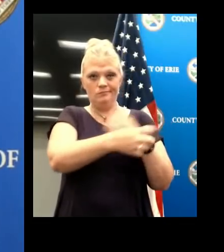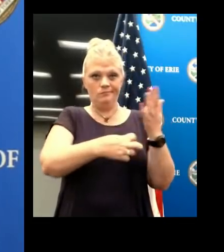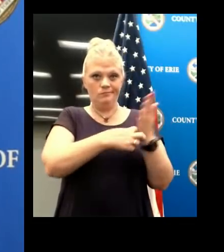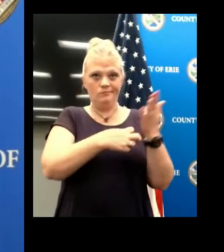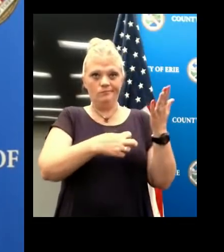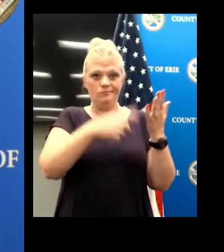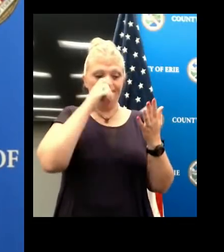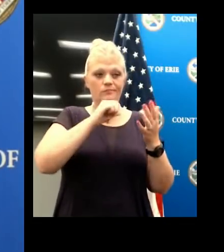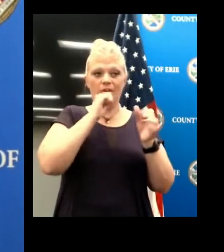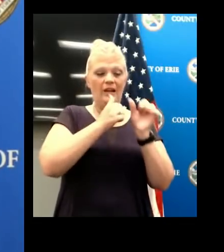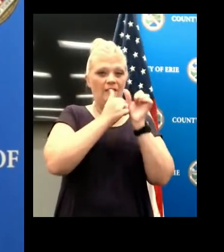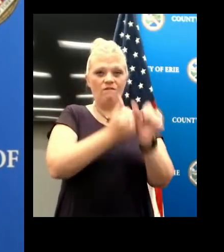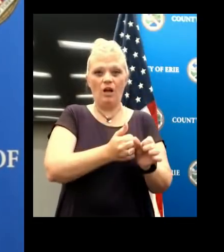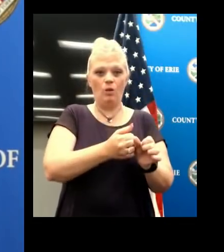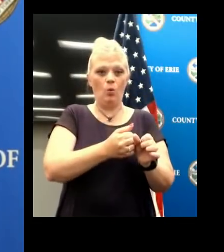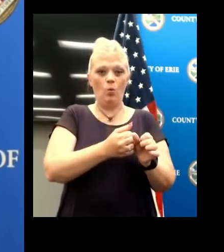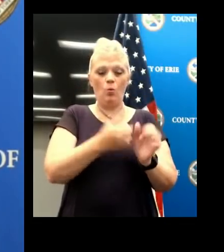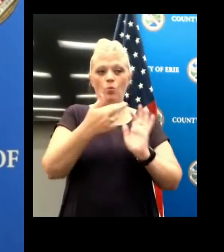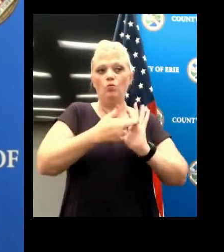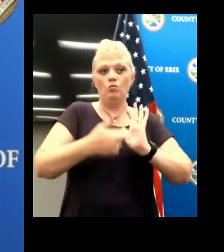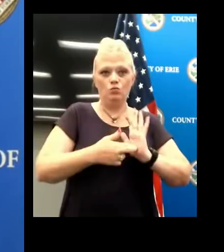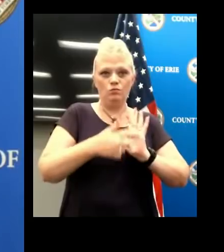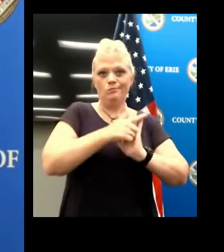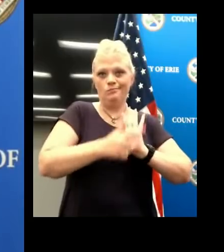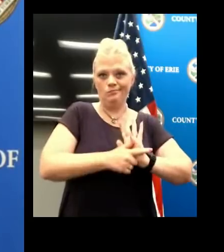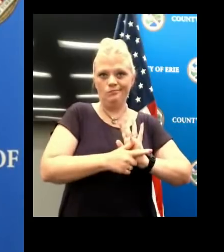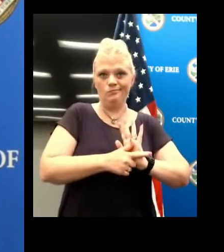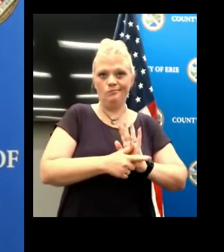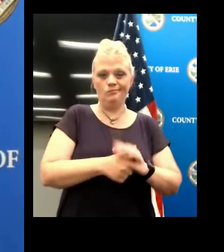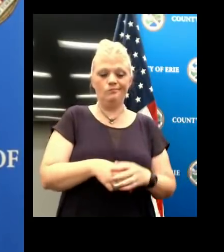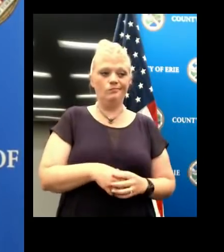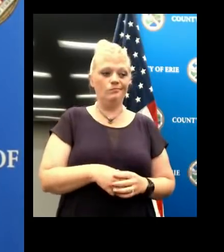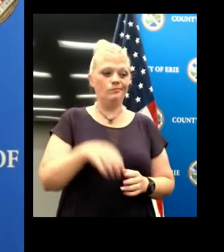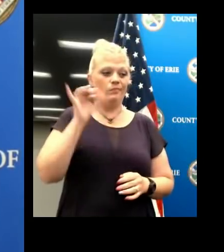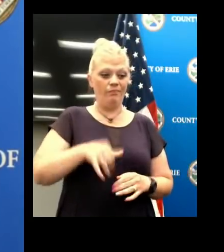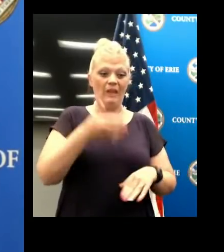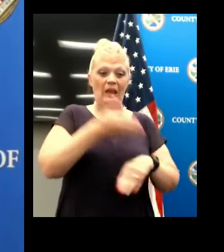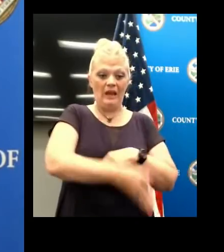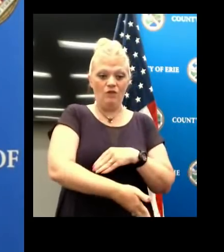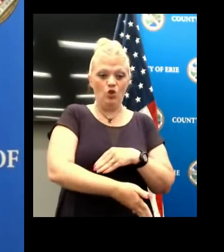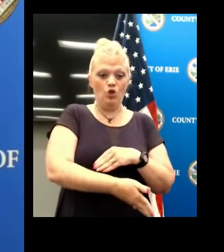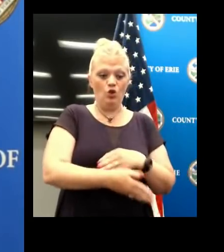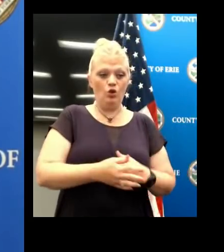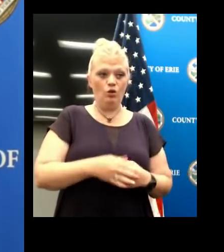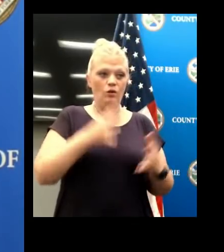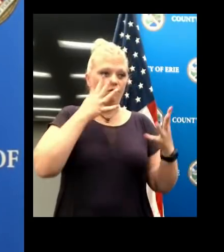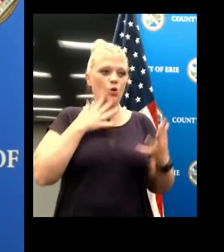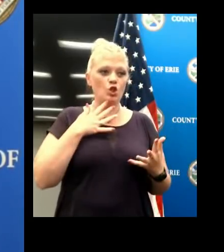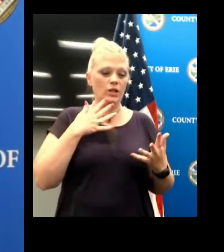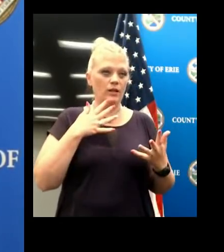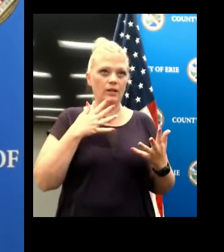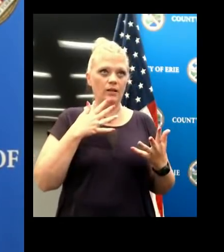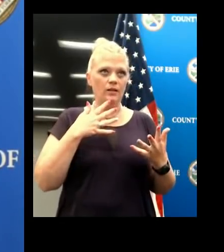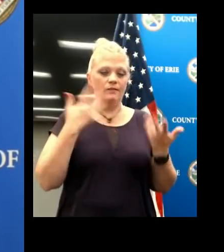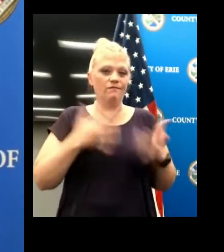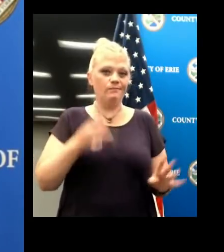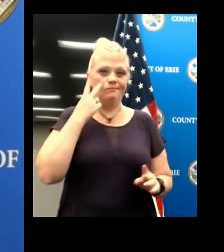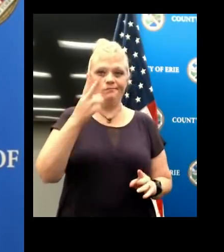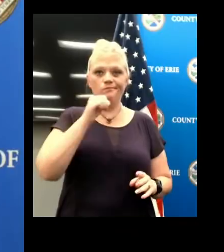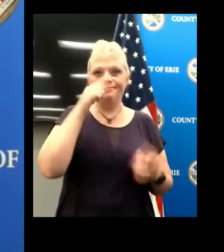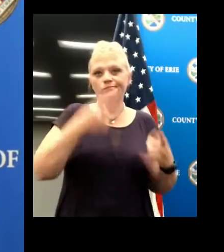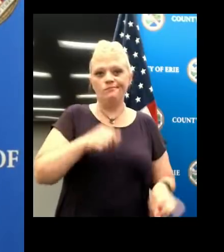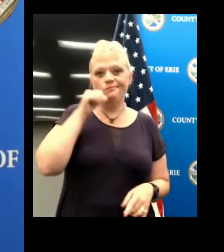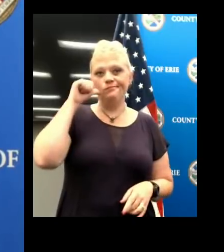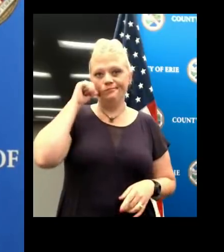to follow proper COVID-19 guidelines. They had done that afterwards. Unfortunately, of course, as we saw, it didn't happen